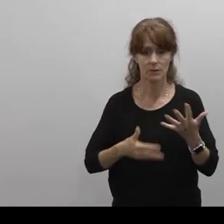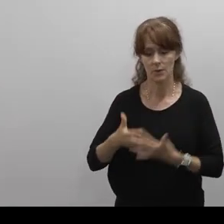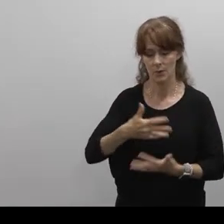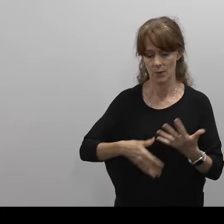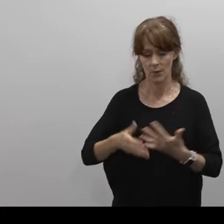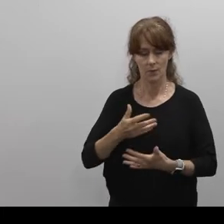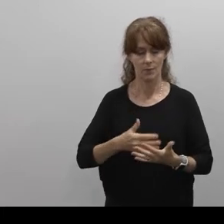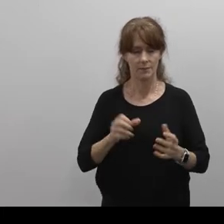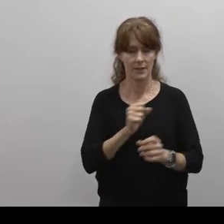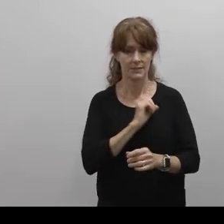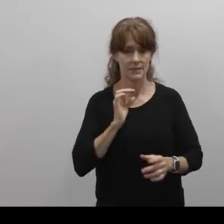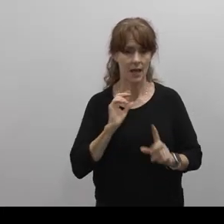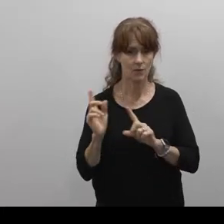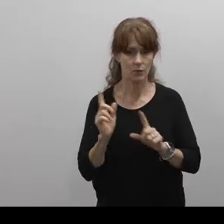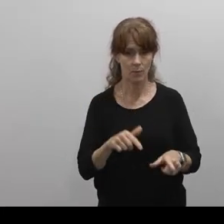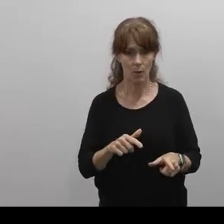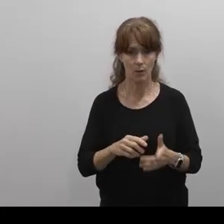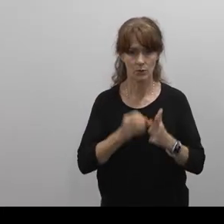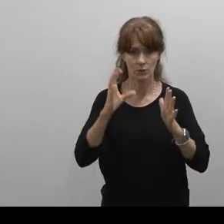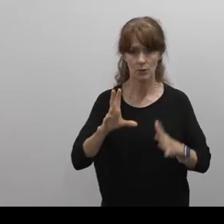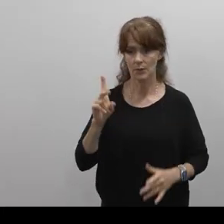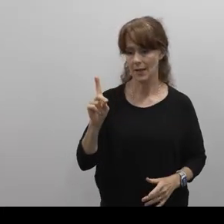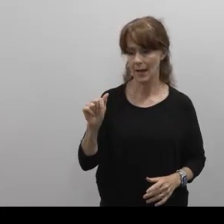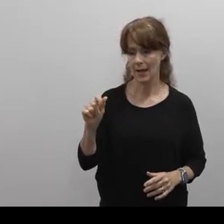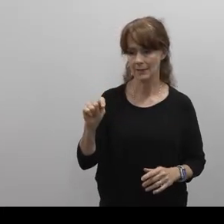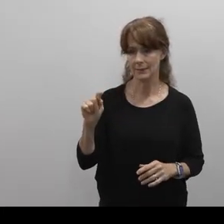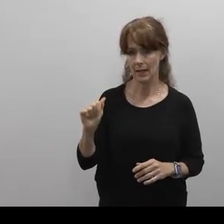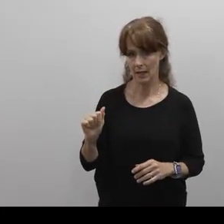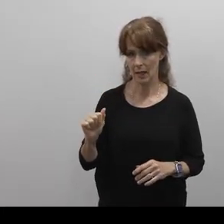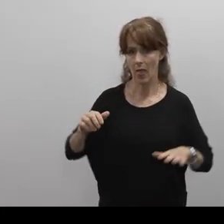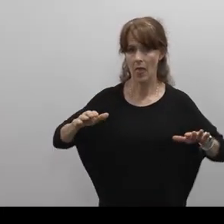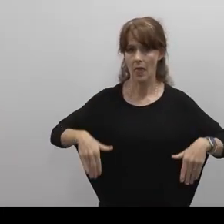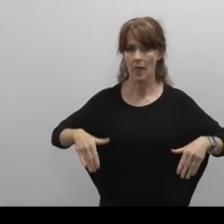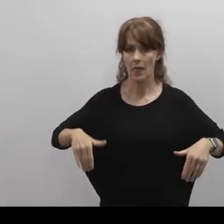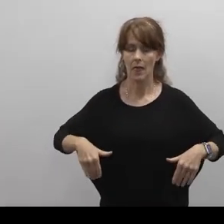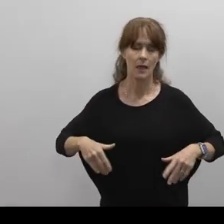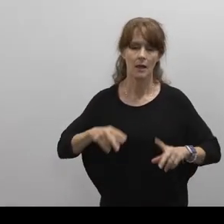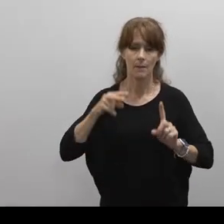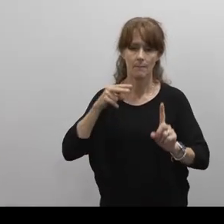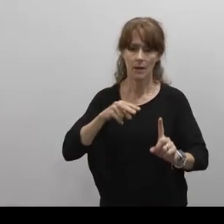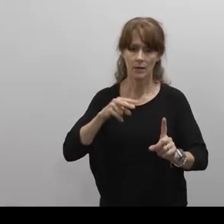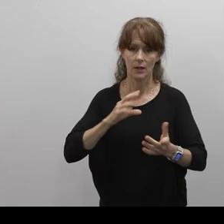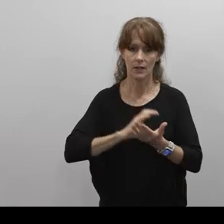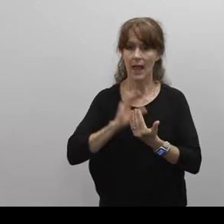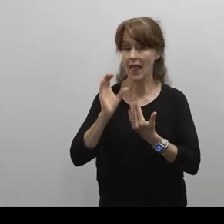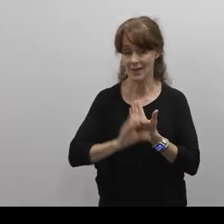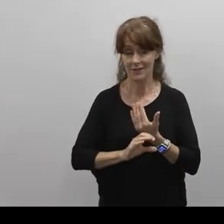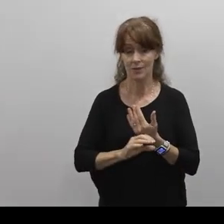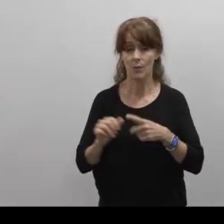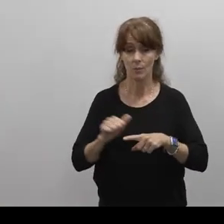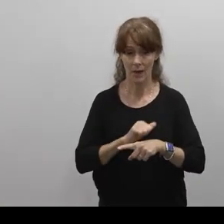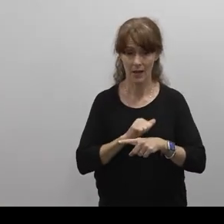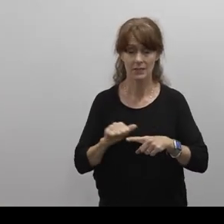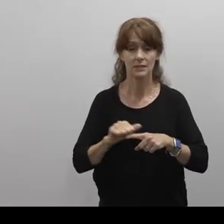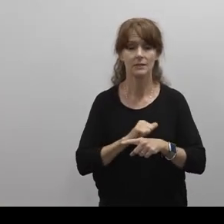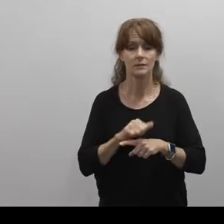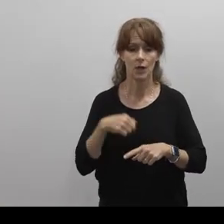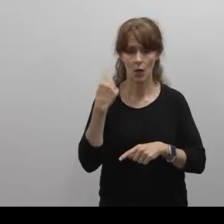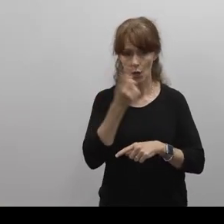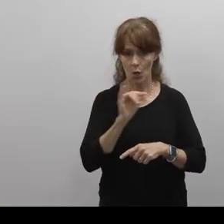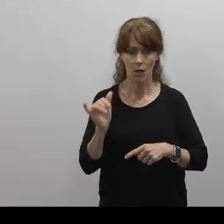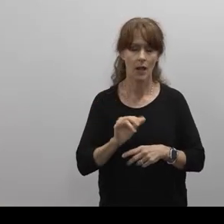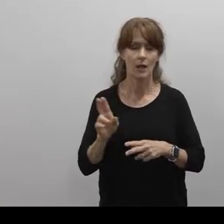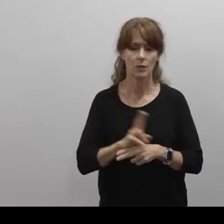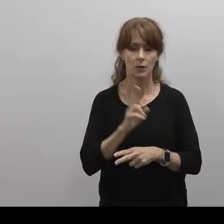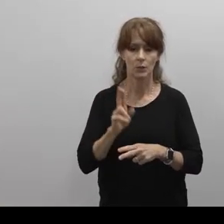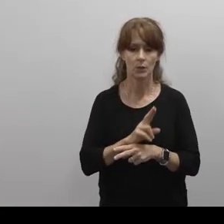this had a staff report around student data. While it wasn't yet a monitoring calendar, we were practicing what it will be like to